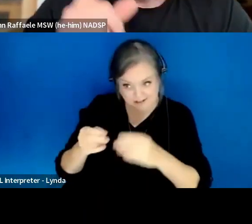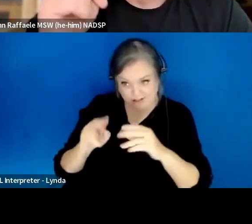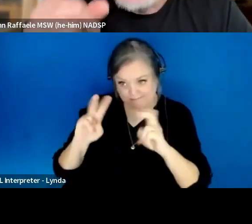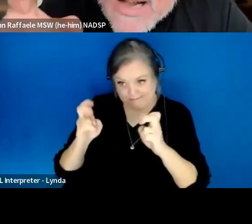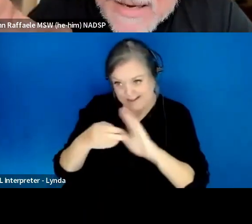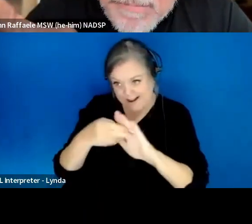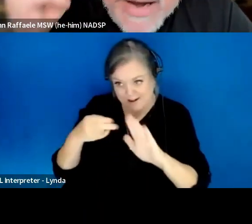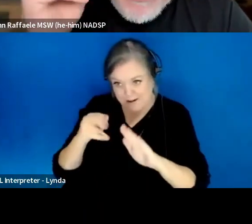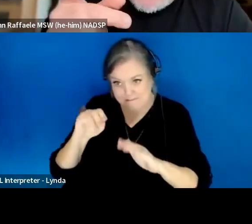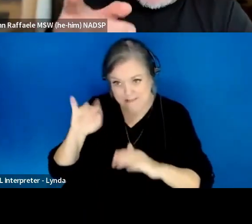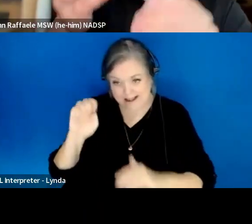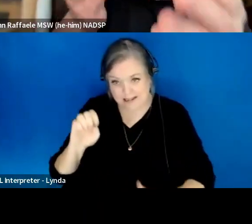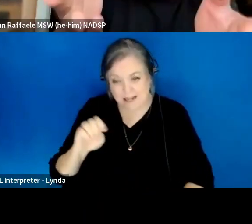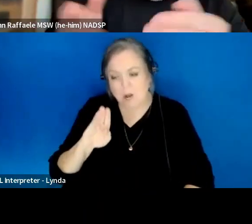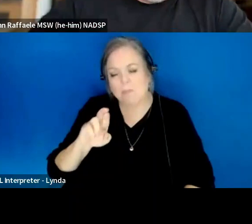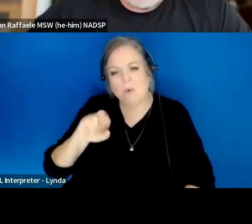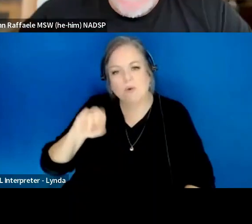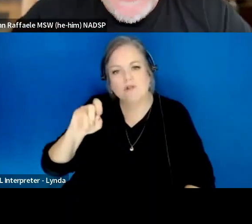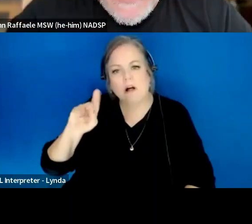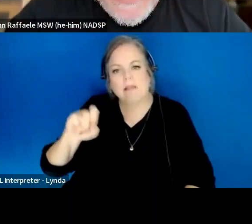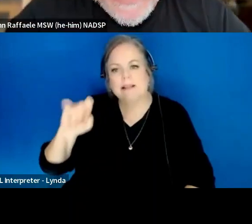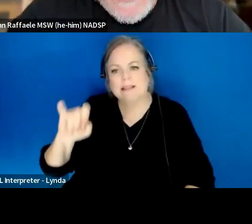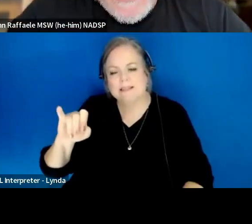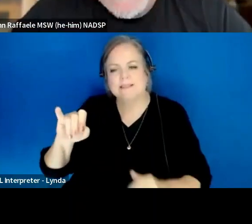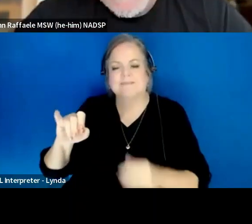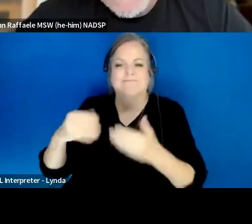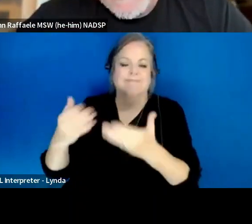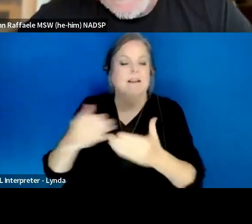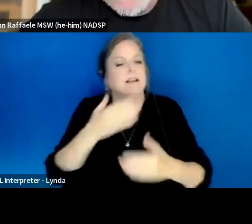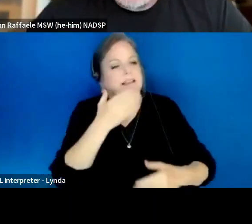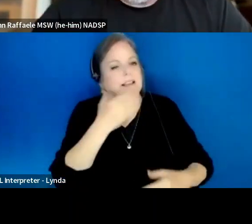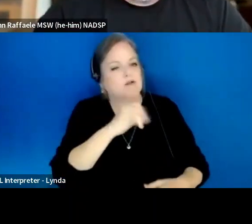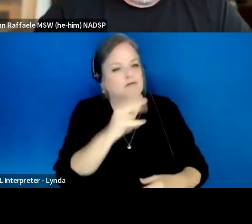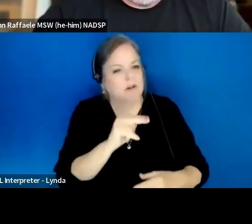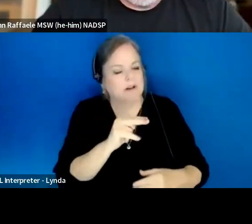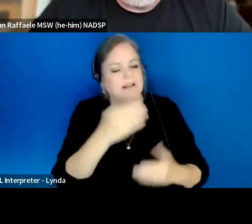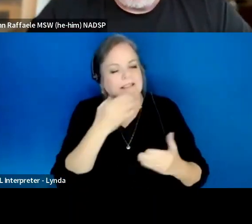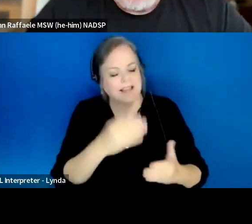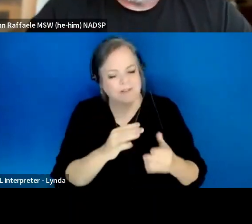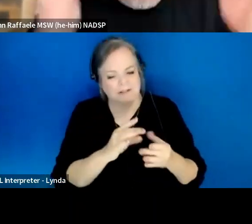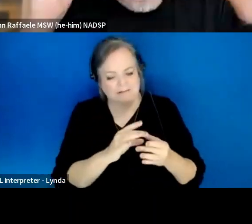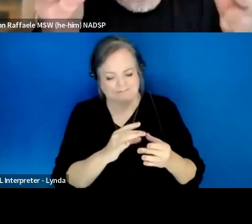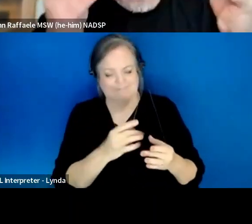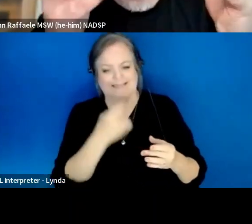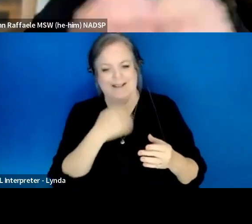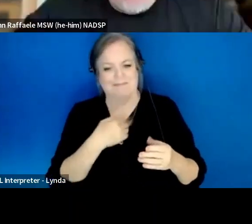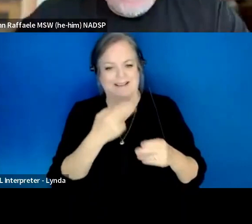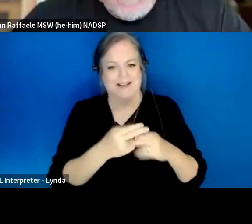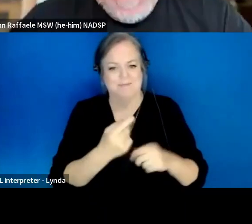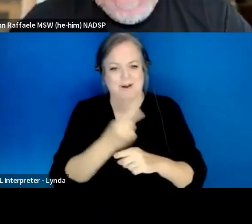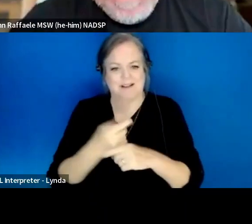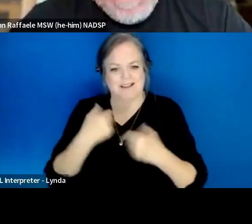Mike Brojali. Mike Brojali, to you. Thank you, John, and thank you for pronouncing my name properly. I appreciate it. I am